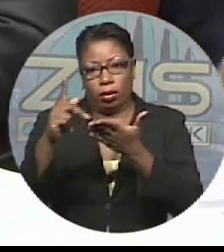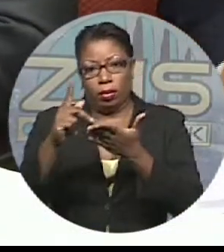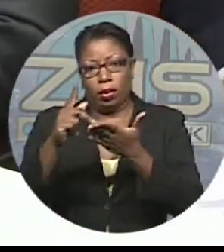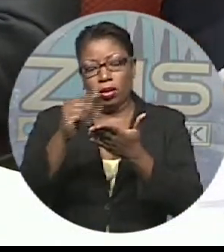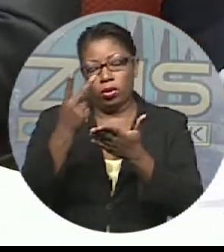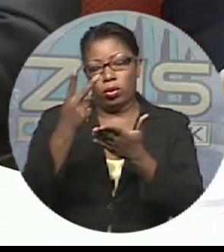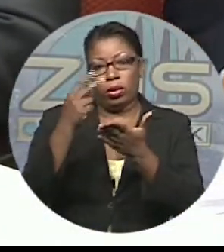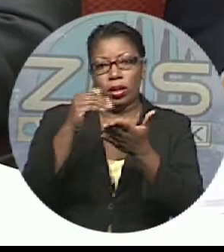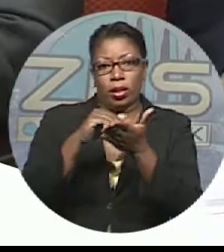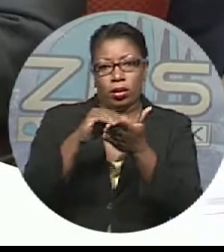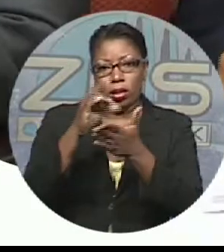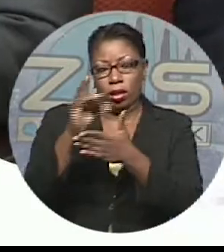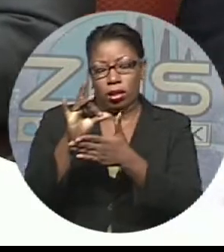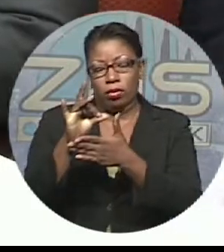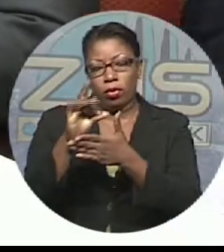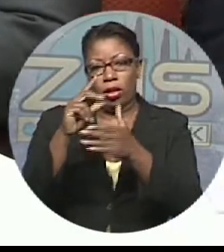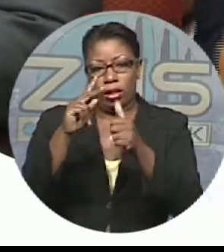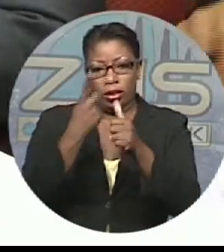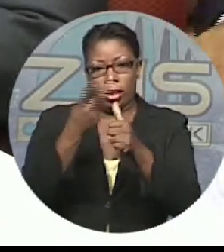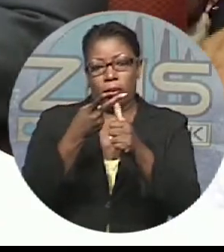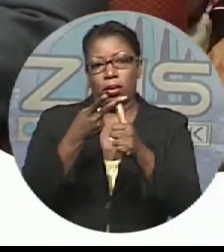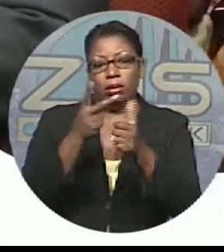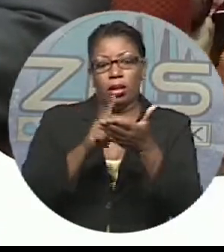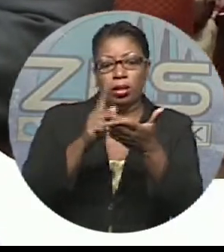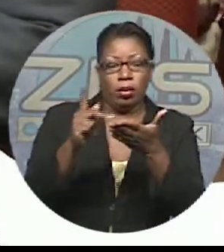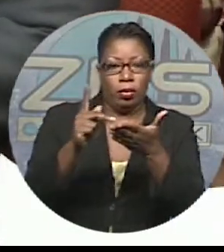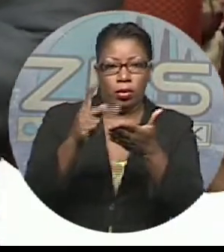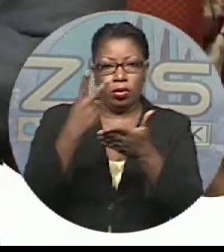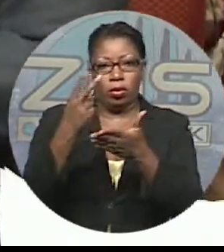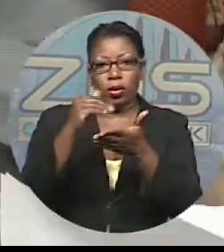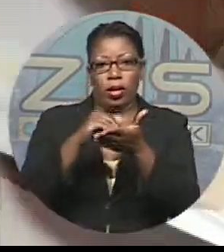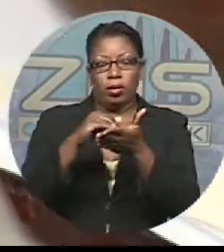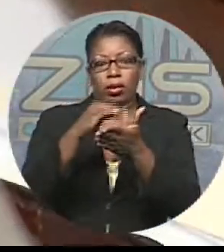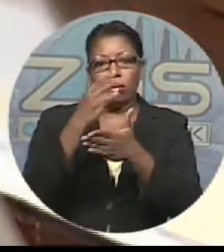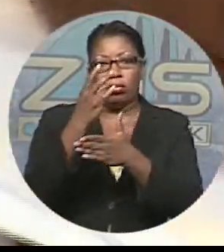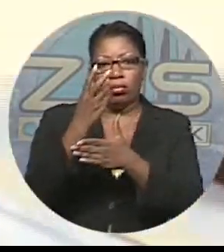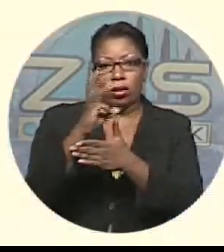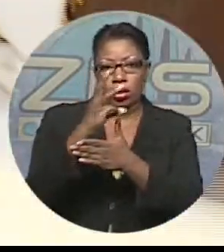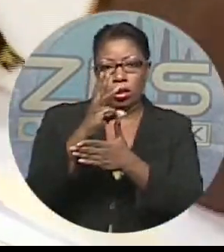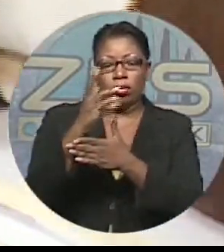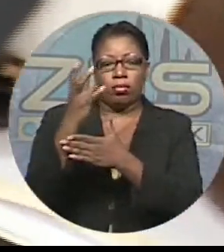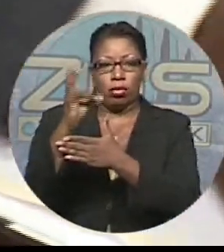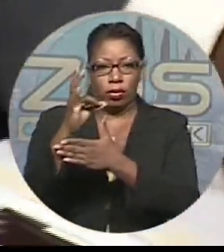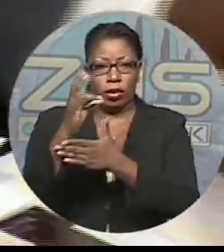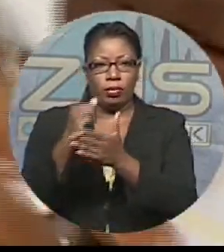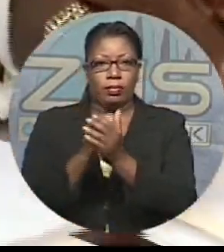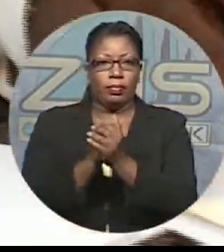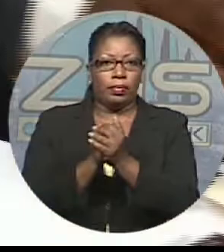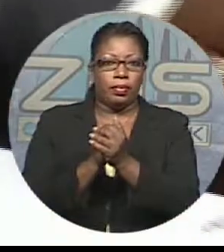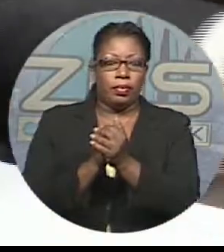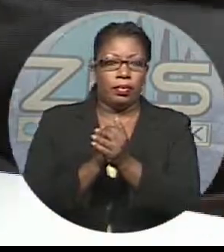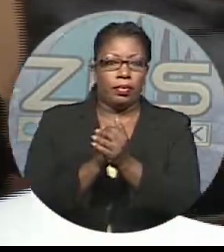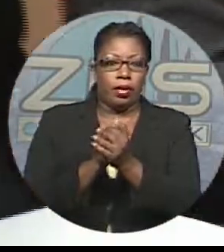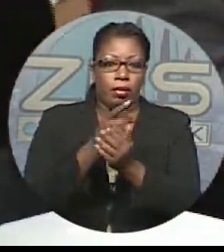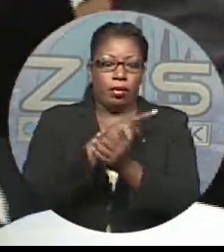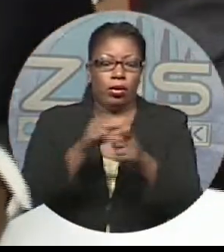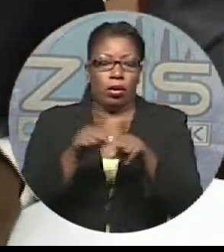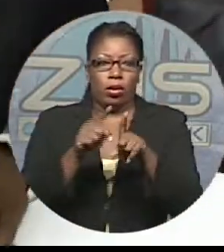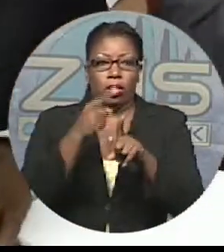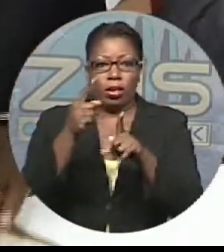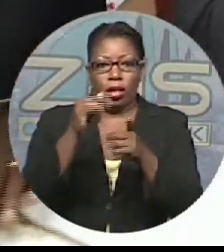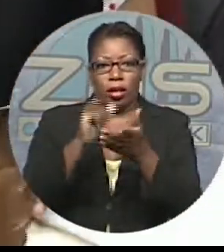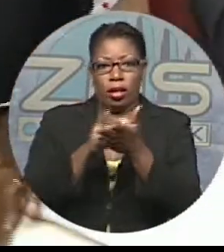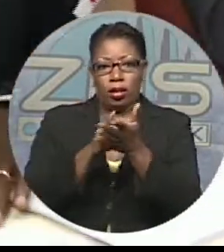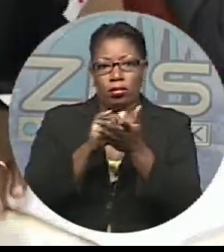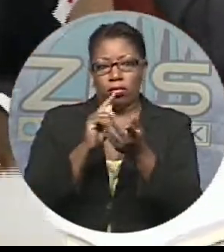2017-2018, in addition to a double increment in 2016-17. Pinder says it also calls for the